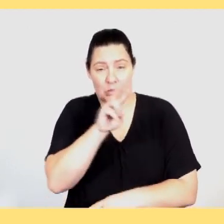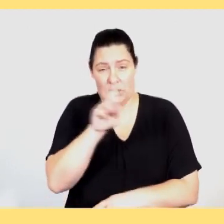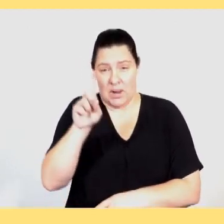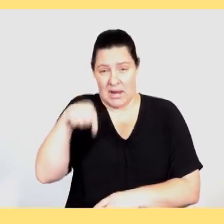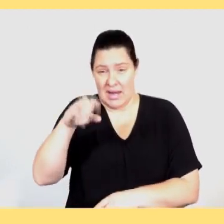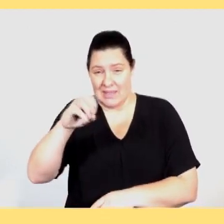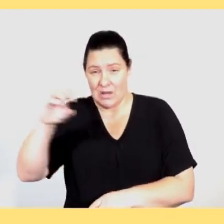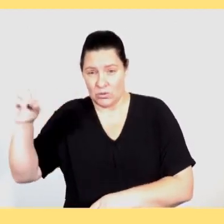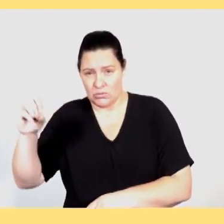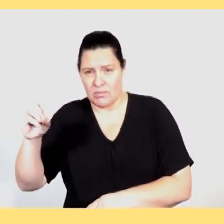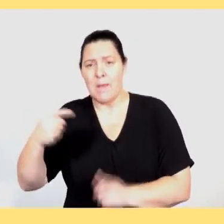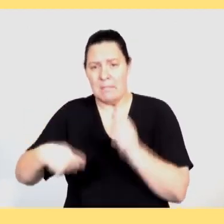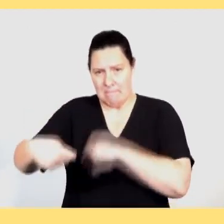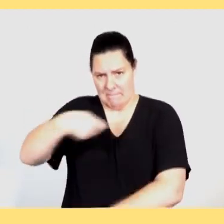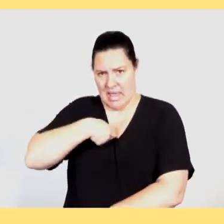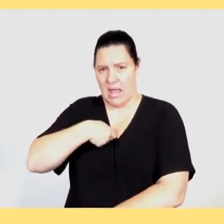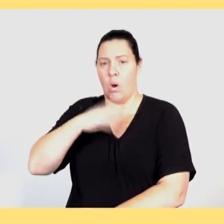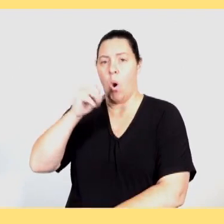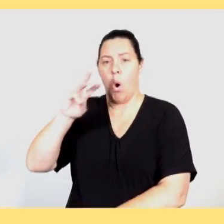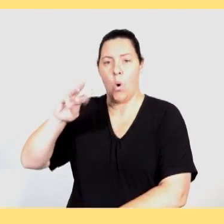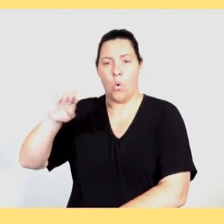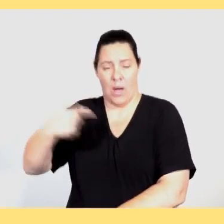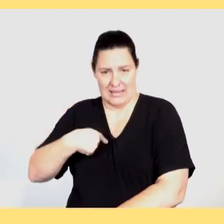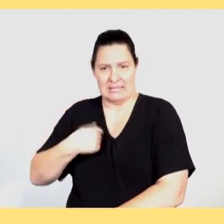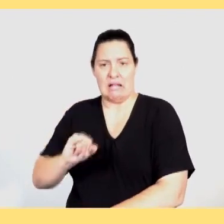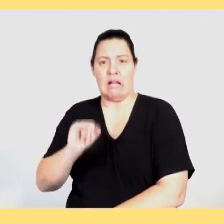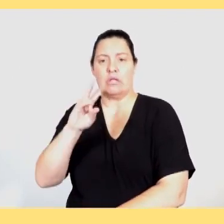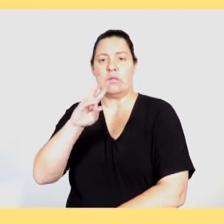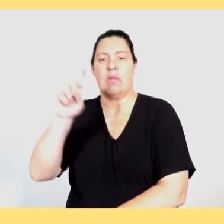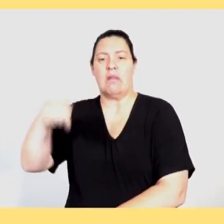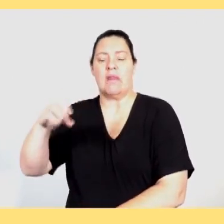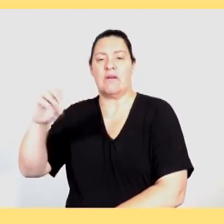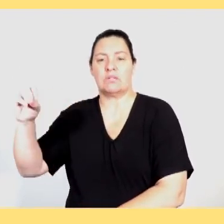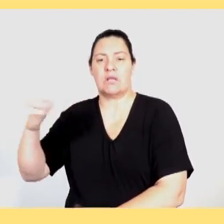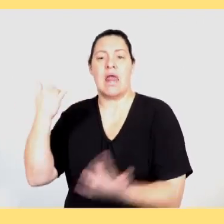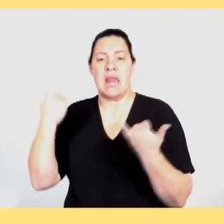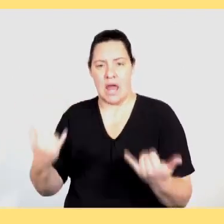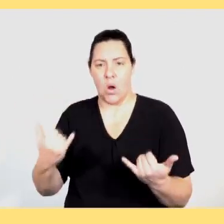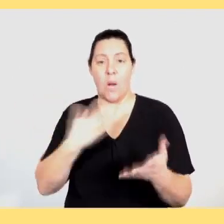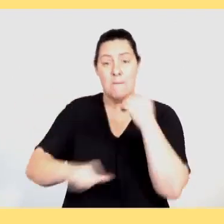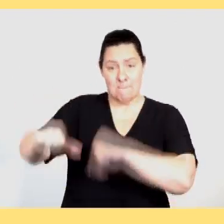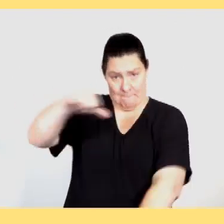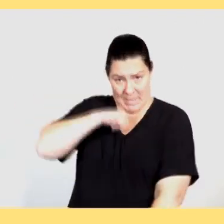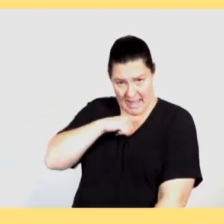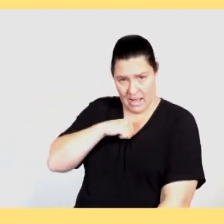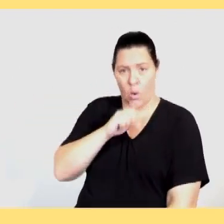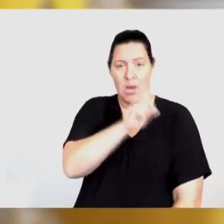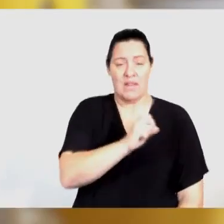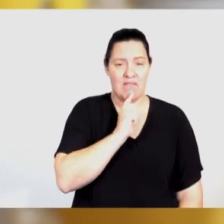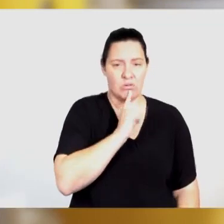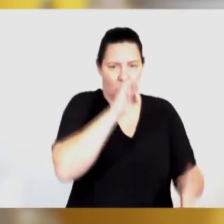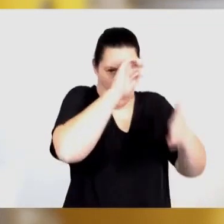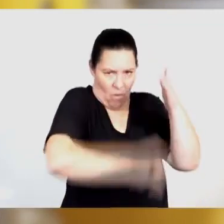the 21,000 that M. Moyo is owing us, they no longer owe us 21,000. Because they have returned goods